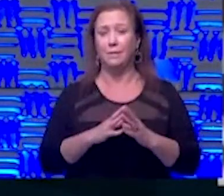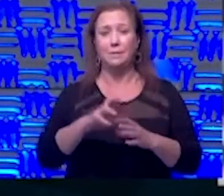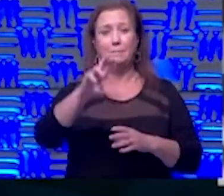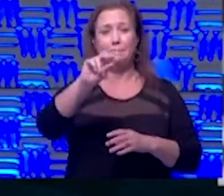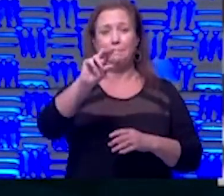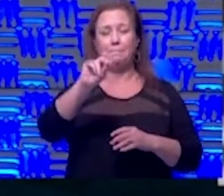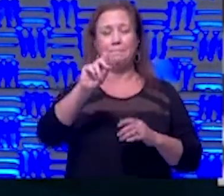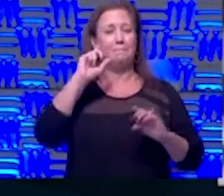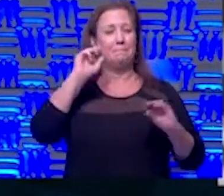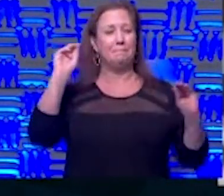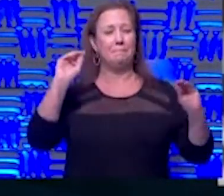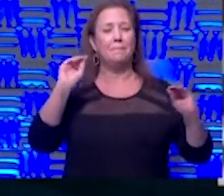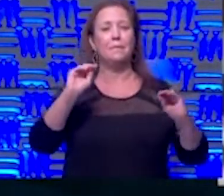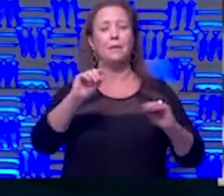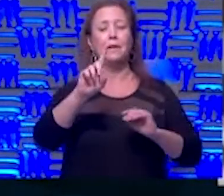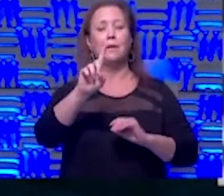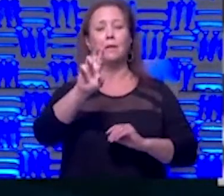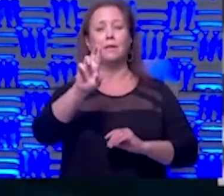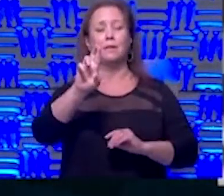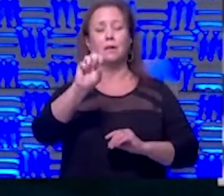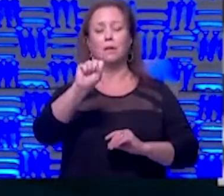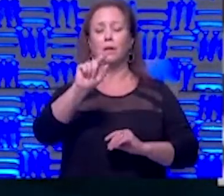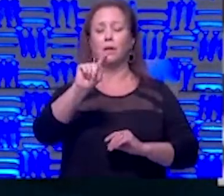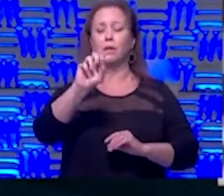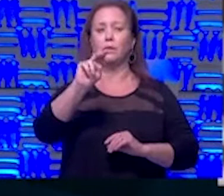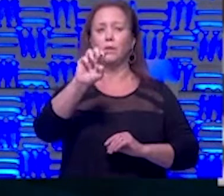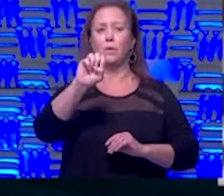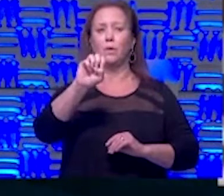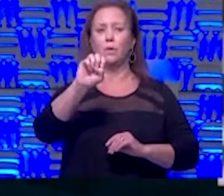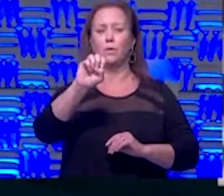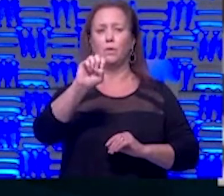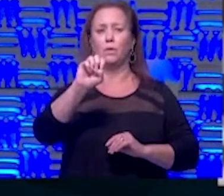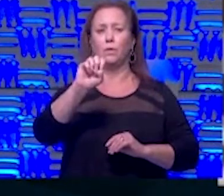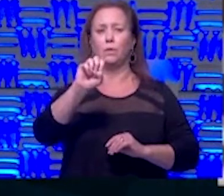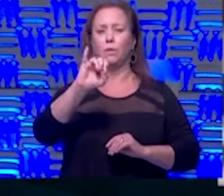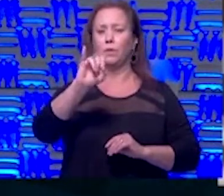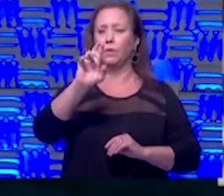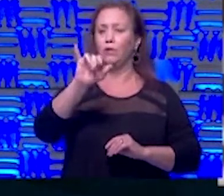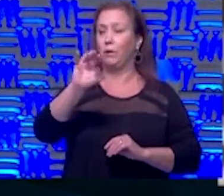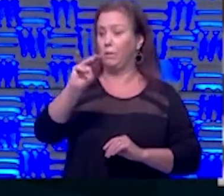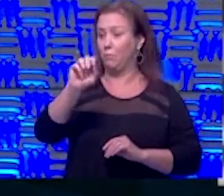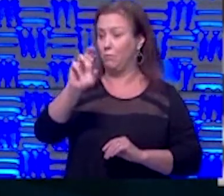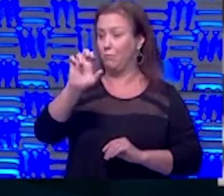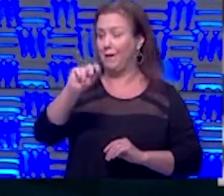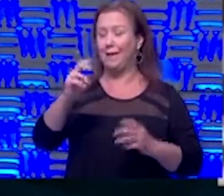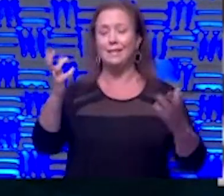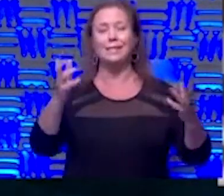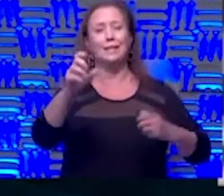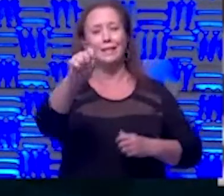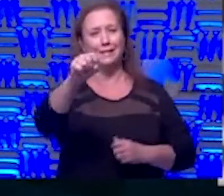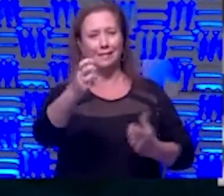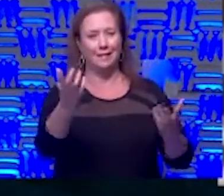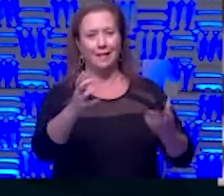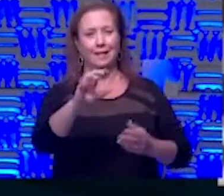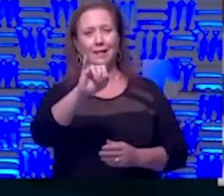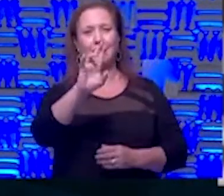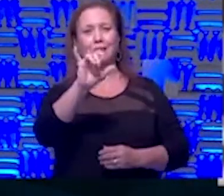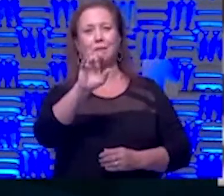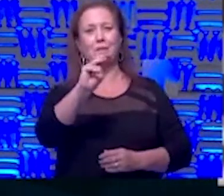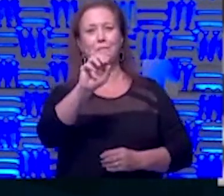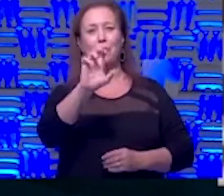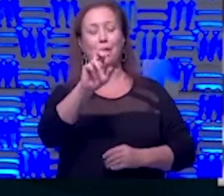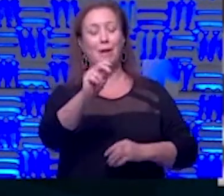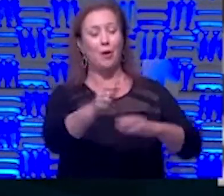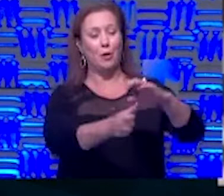Nope. All right. Well, Dr. Richard Stone is... Steve, I didn't hear who you said, but Jerry Moran is on. Excellent. You are on. Are you in the